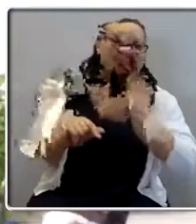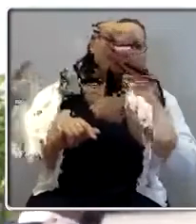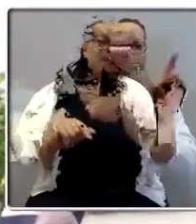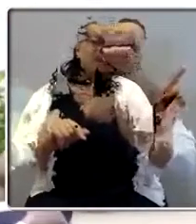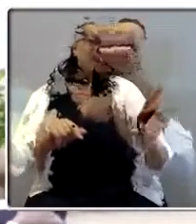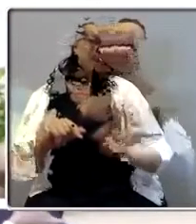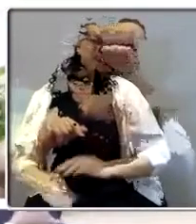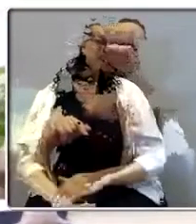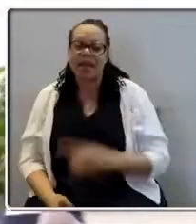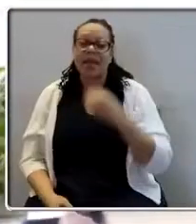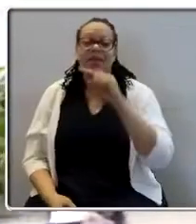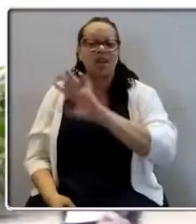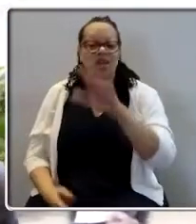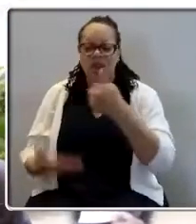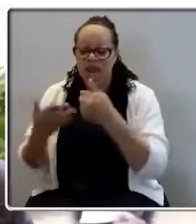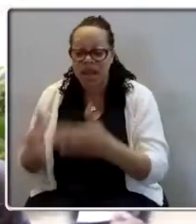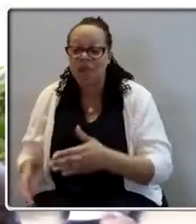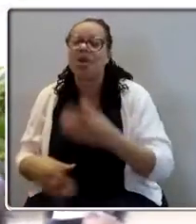Tell him you're gonna make it.